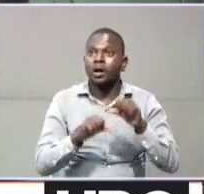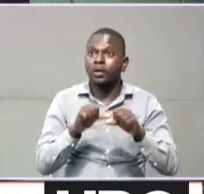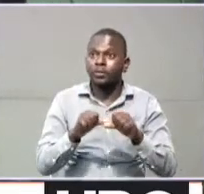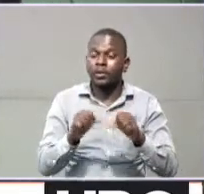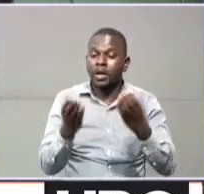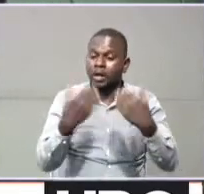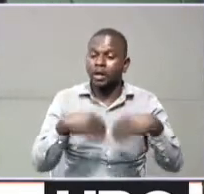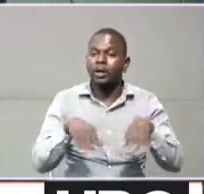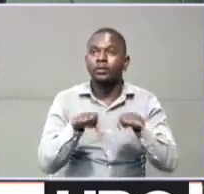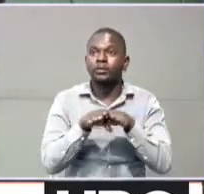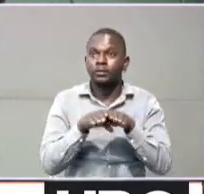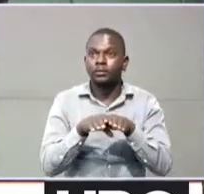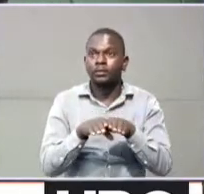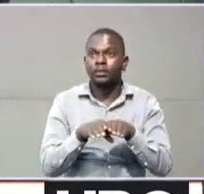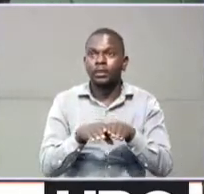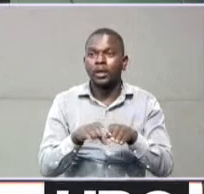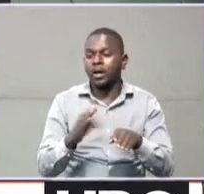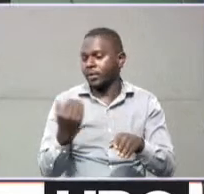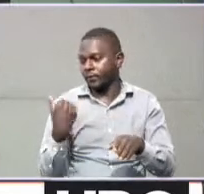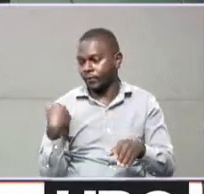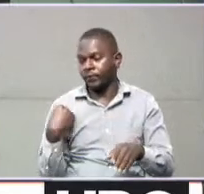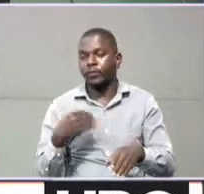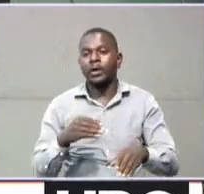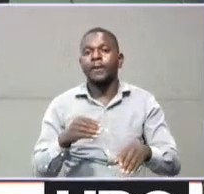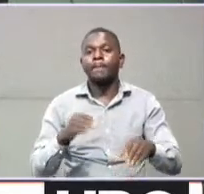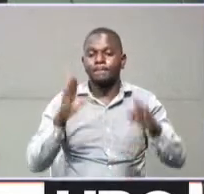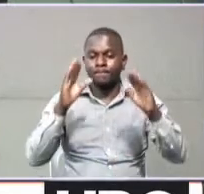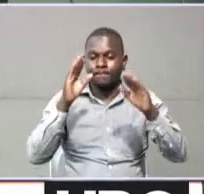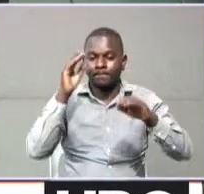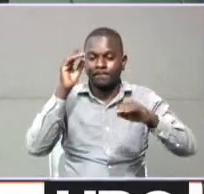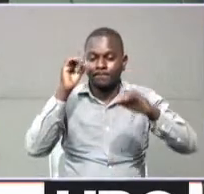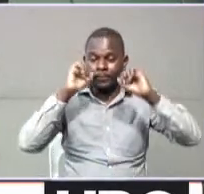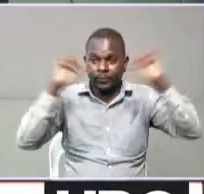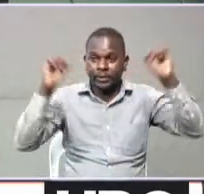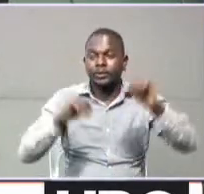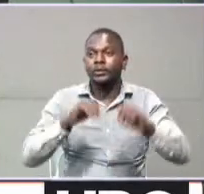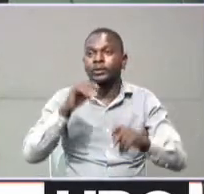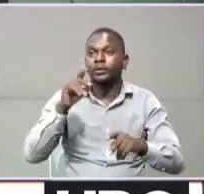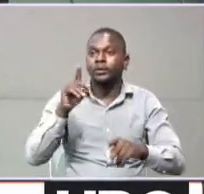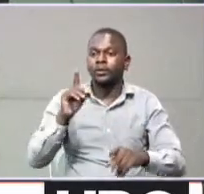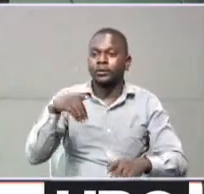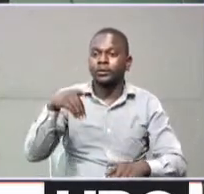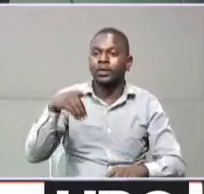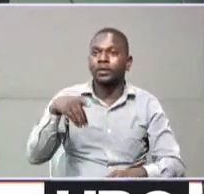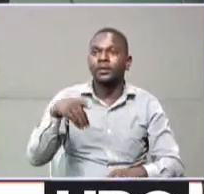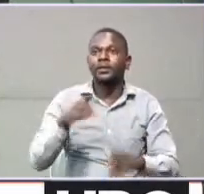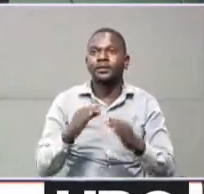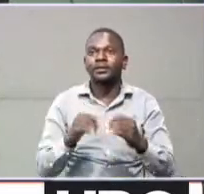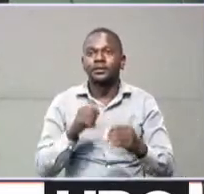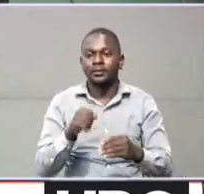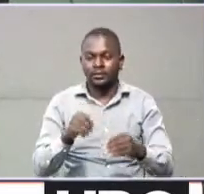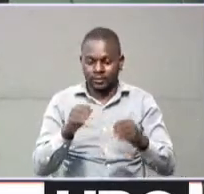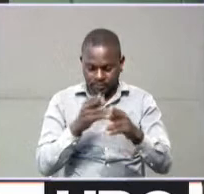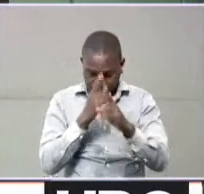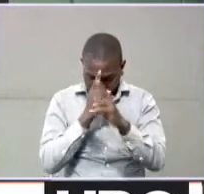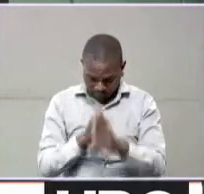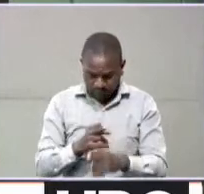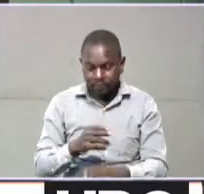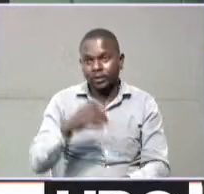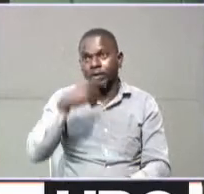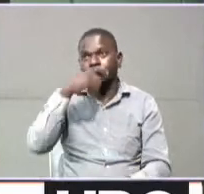agreement made by our former party president and the president of uganda general johari kagutam